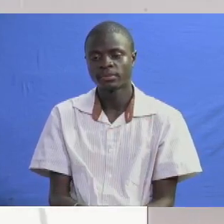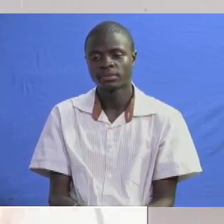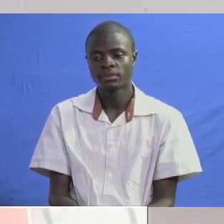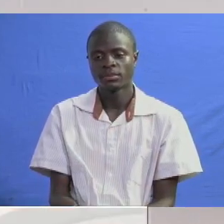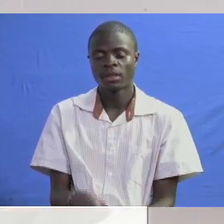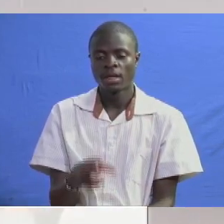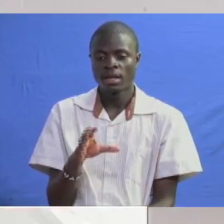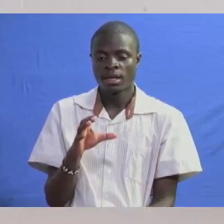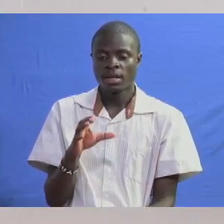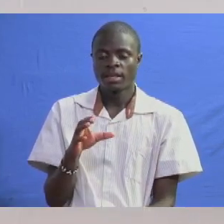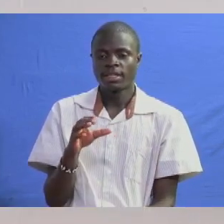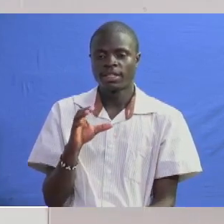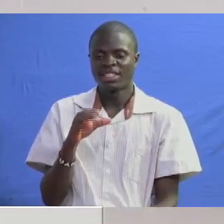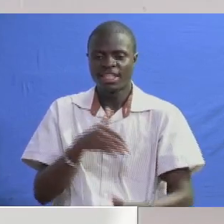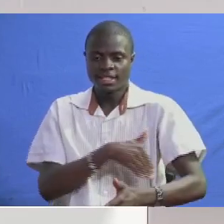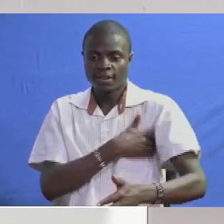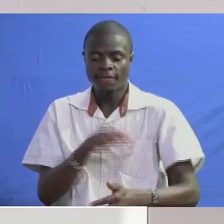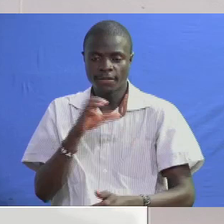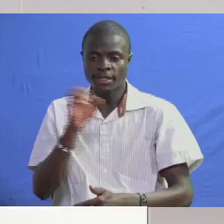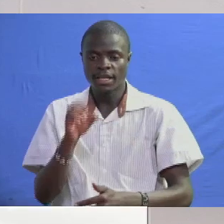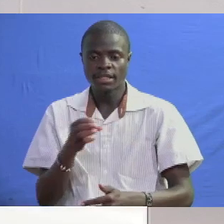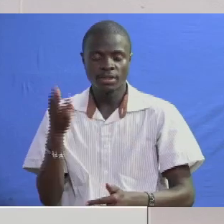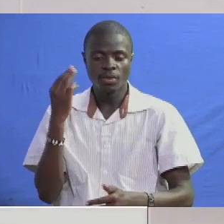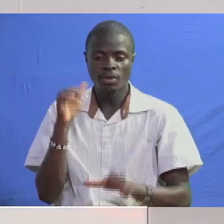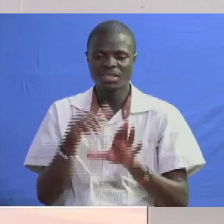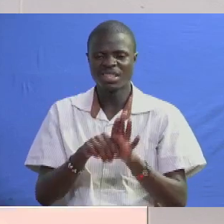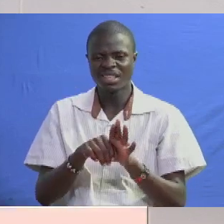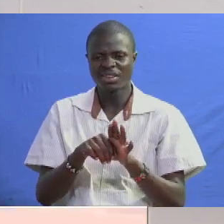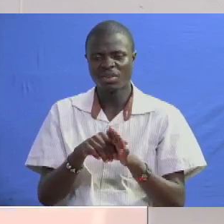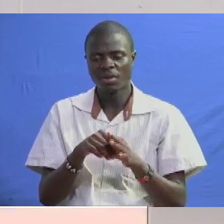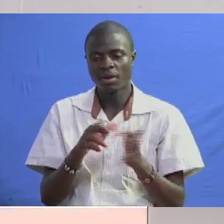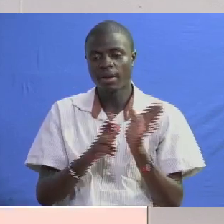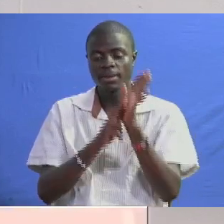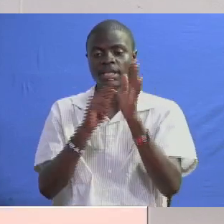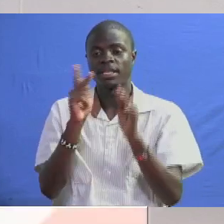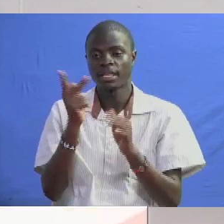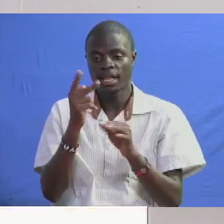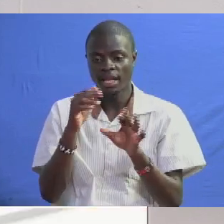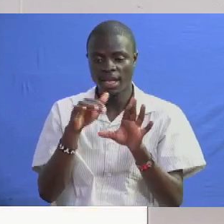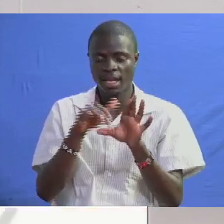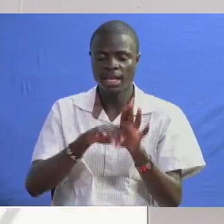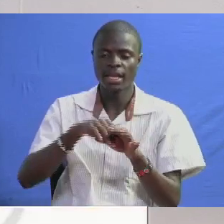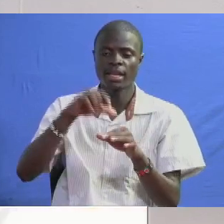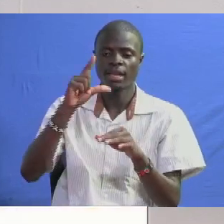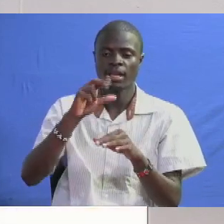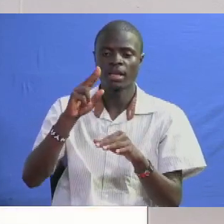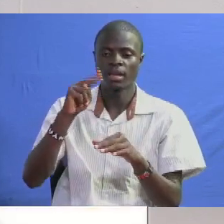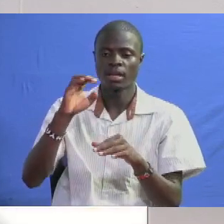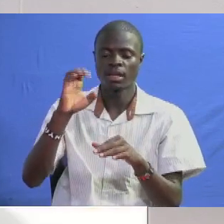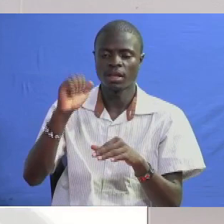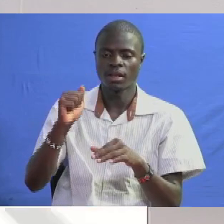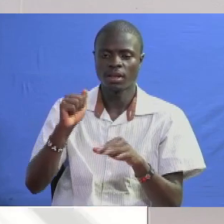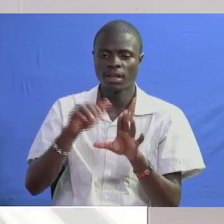Prime Cabinet Secretary Musale Mudavadi was in Guinea Bissau today on behalf of the President for the country's 50th Independence